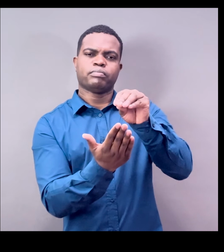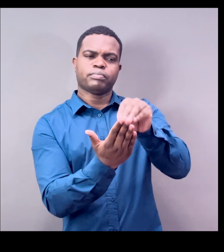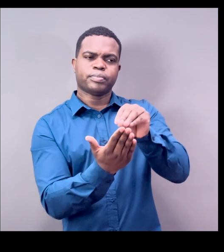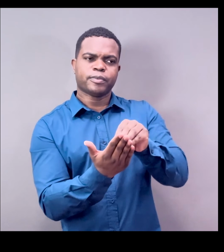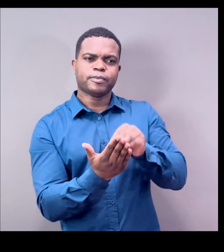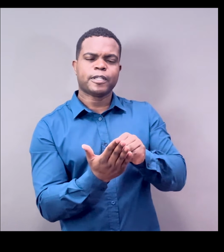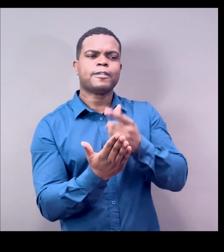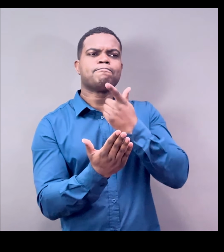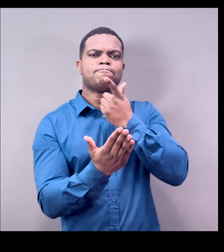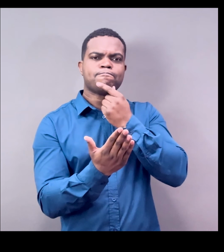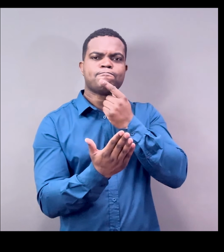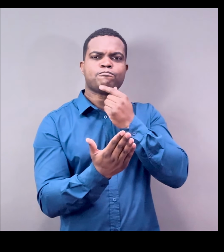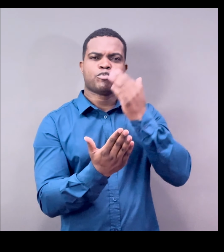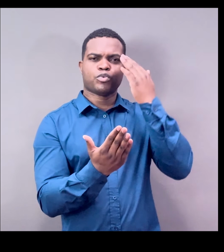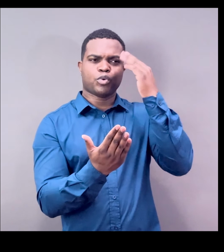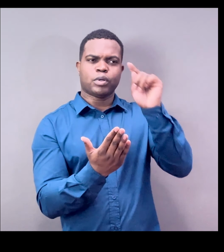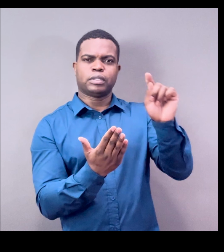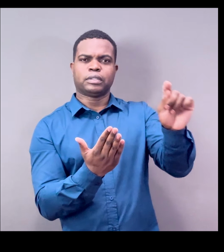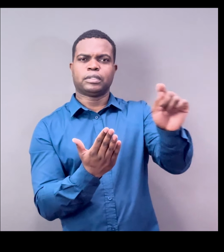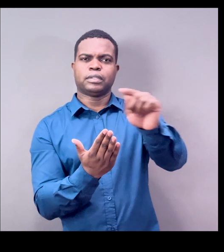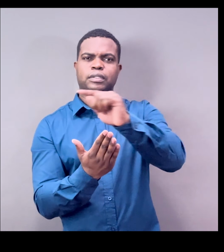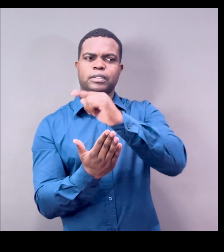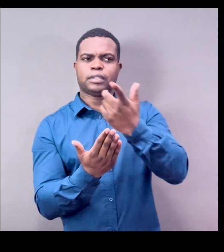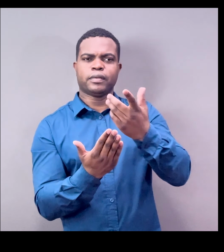noted their